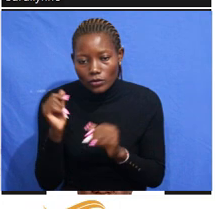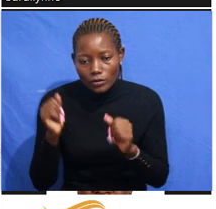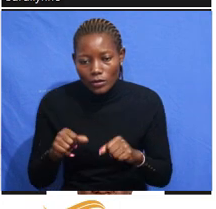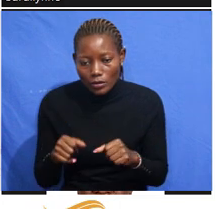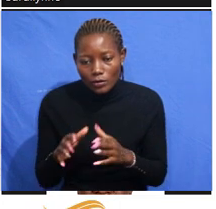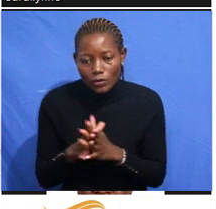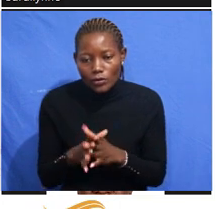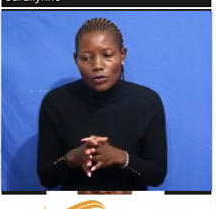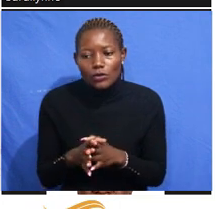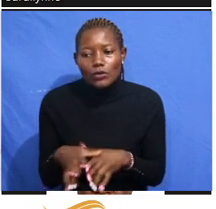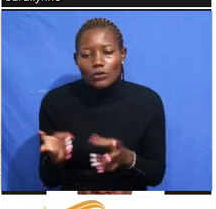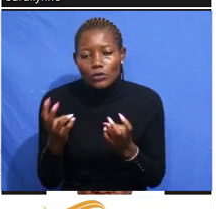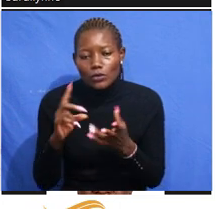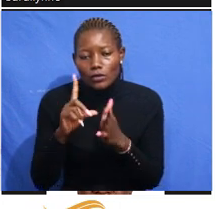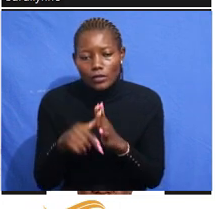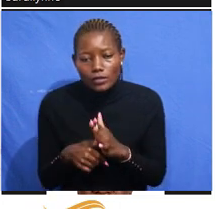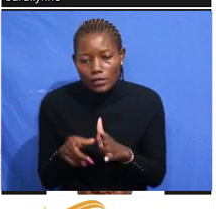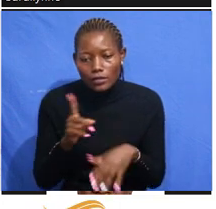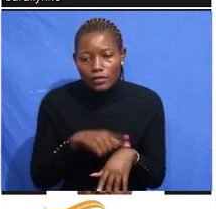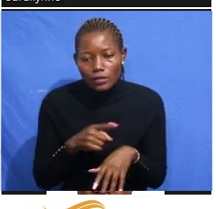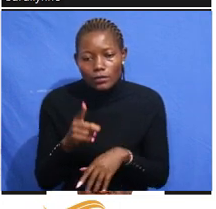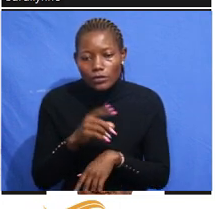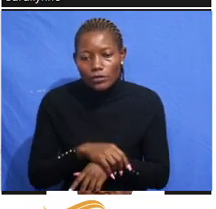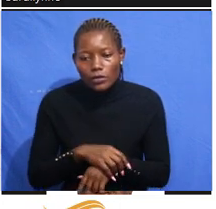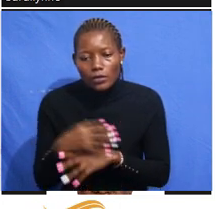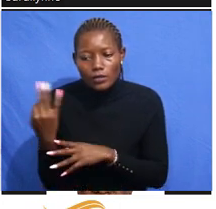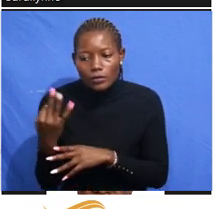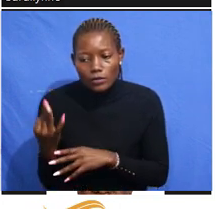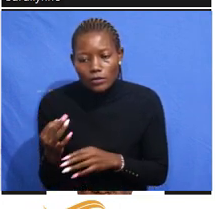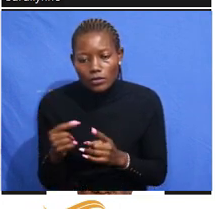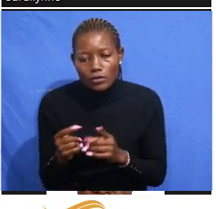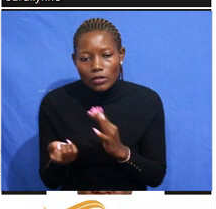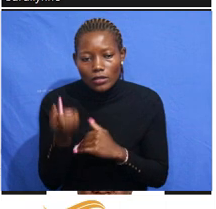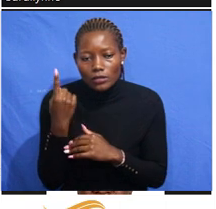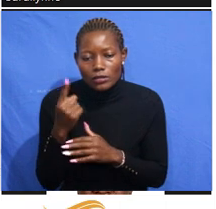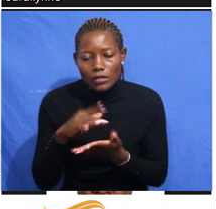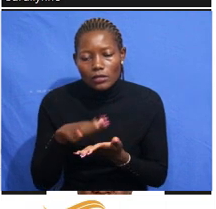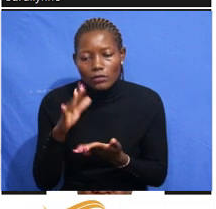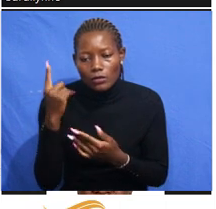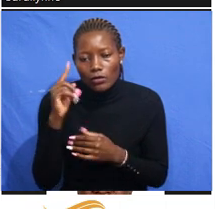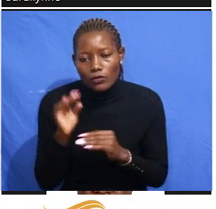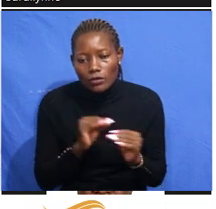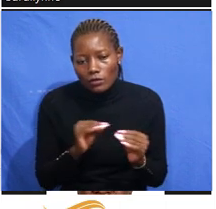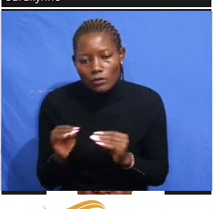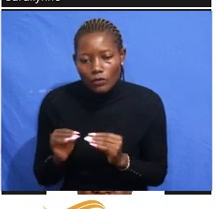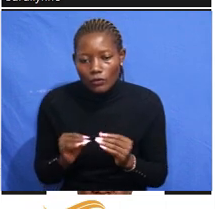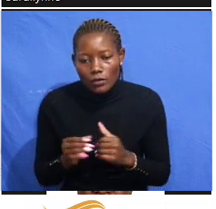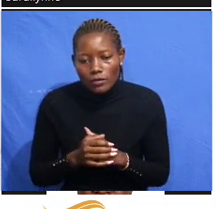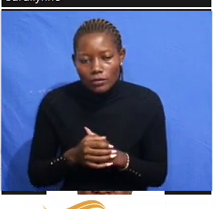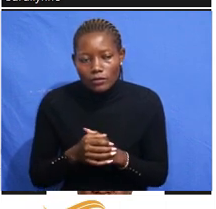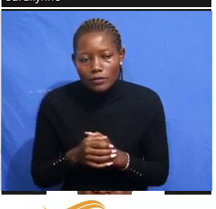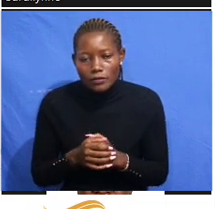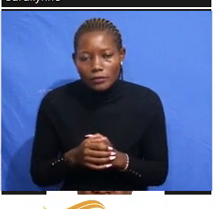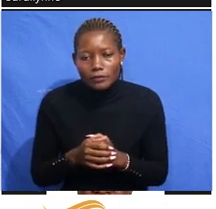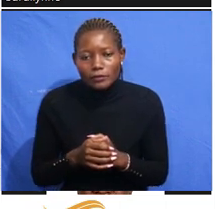later when you receive the presentation to understand a bit more of those movements. If there was